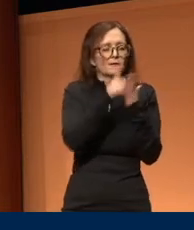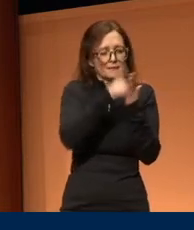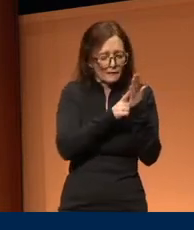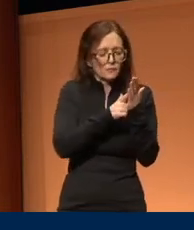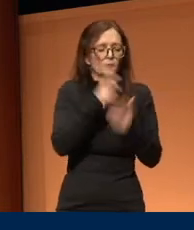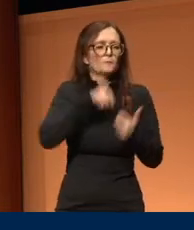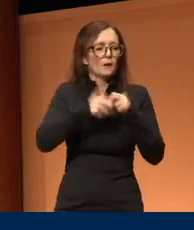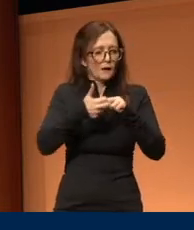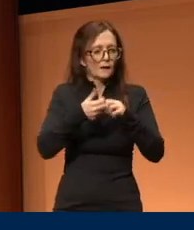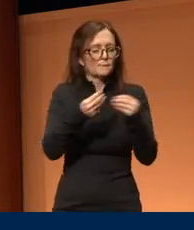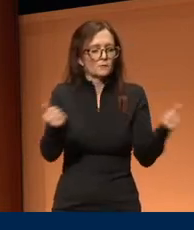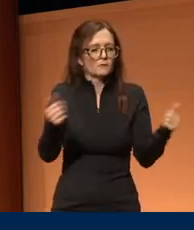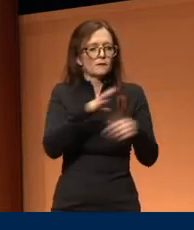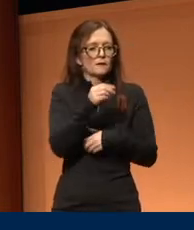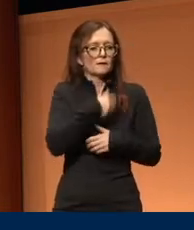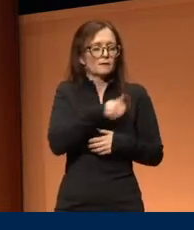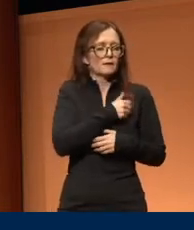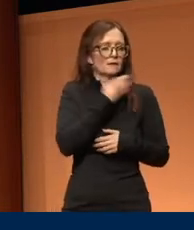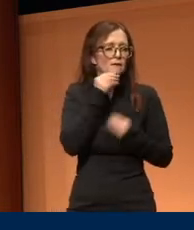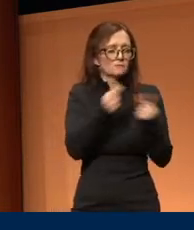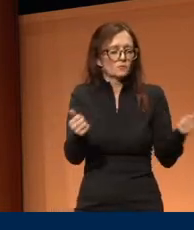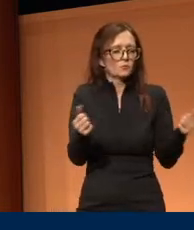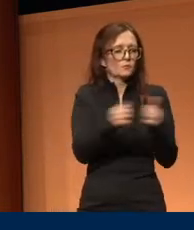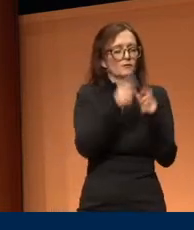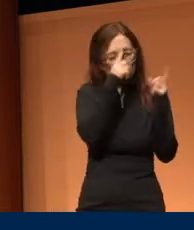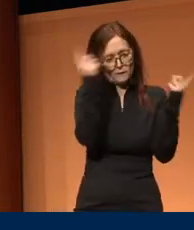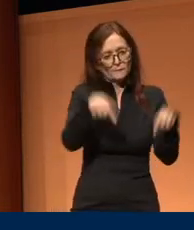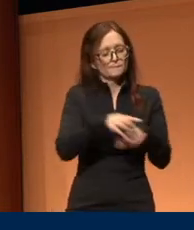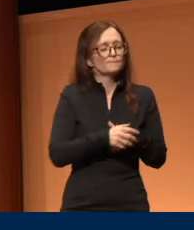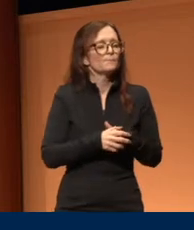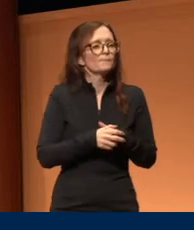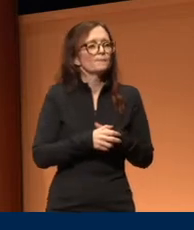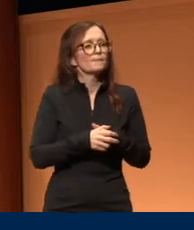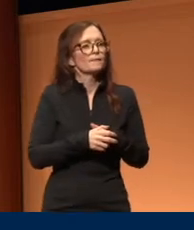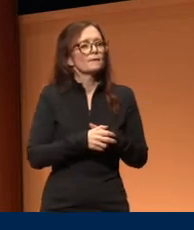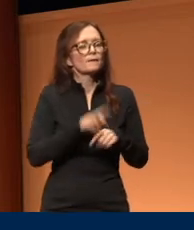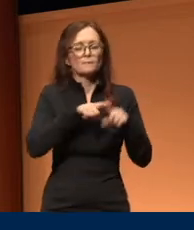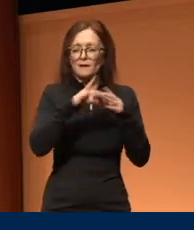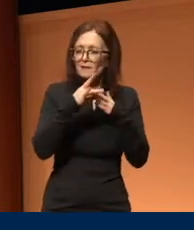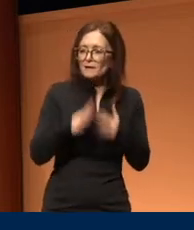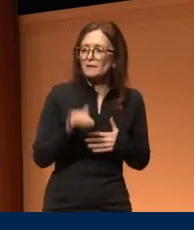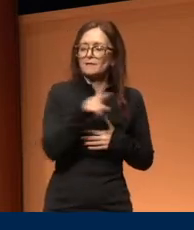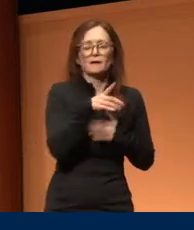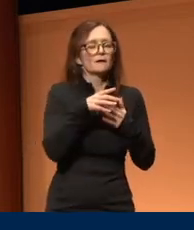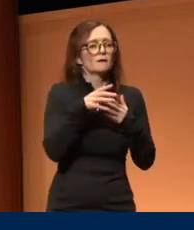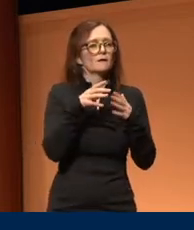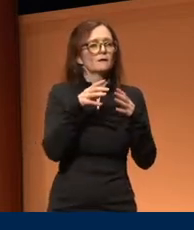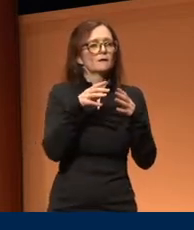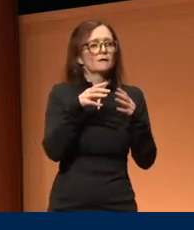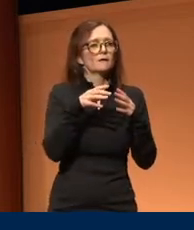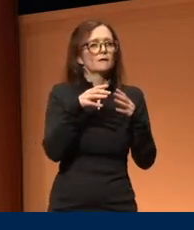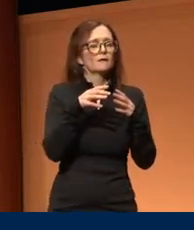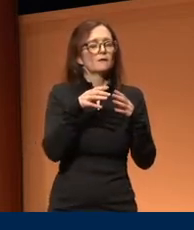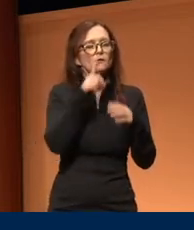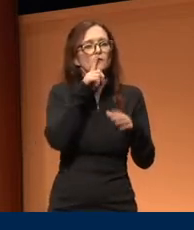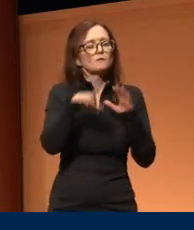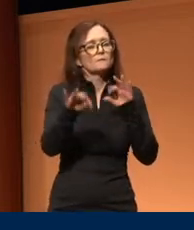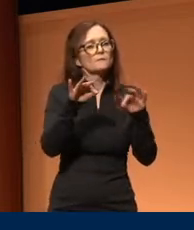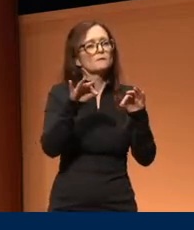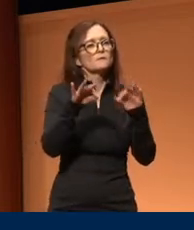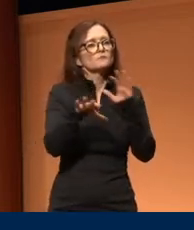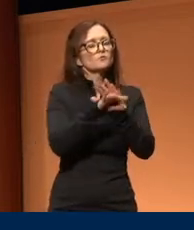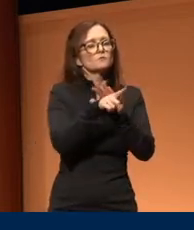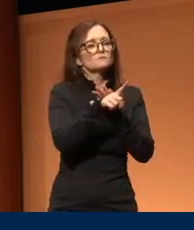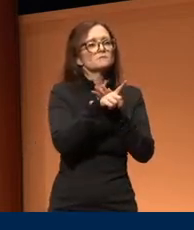ego battles, and an incapacity to resolve disagreements. The leaders of that association had chosen to